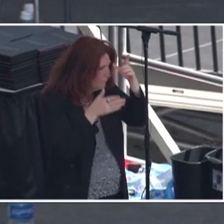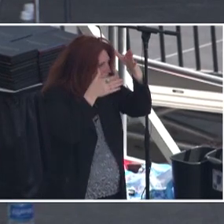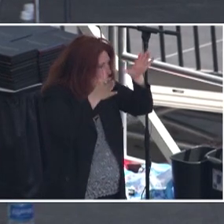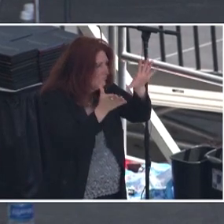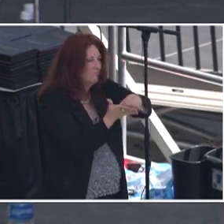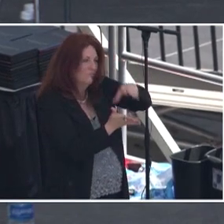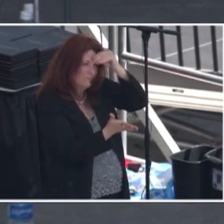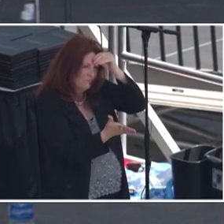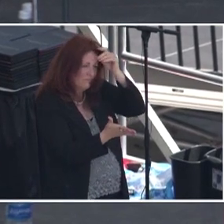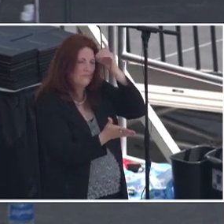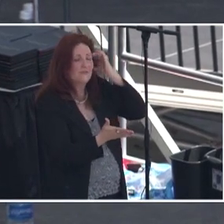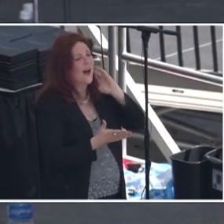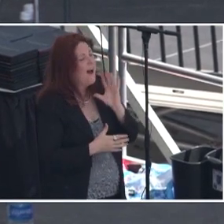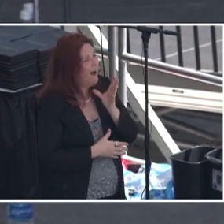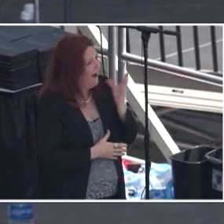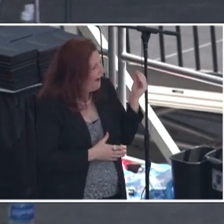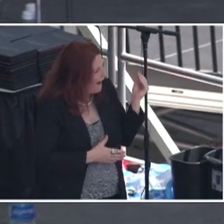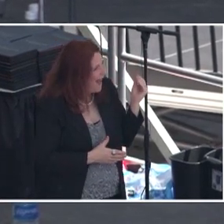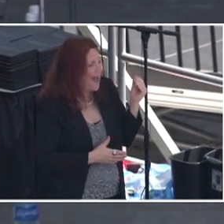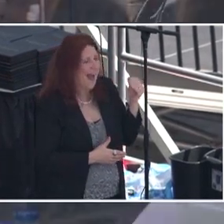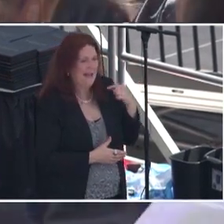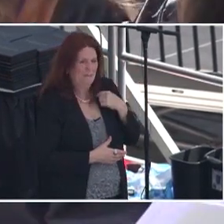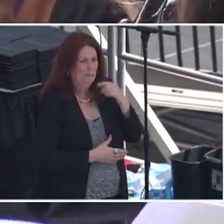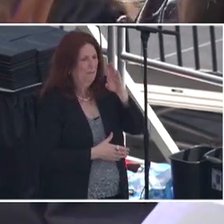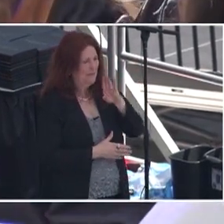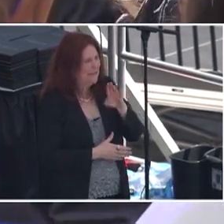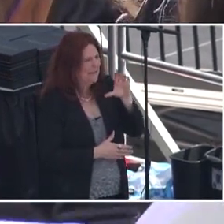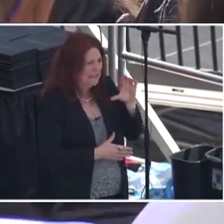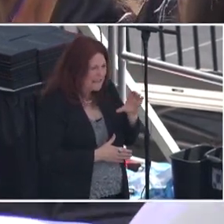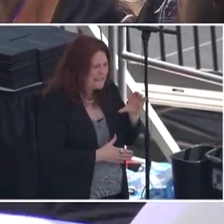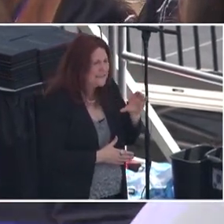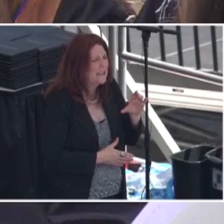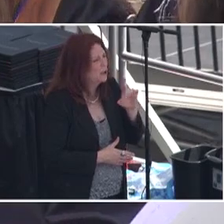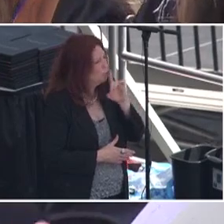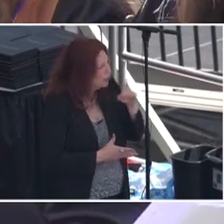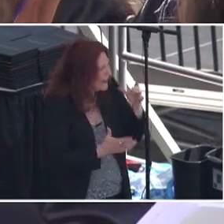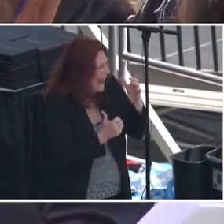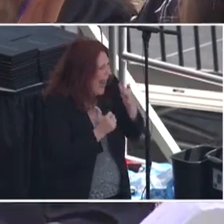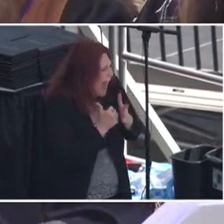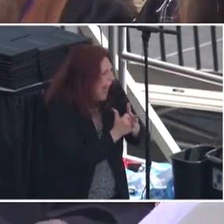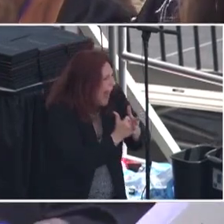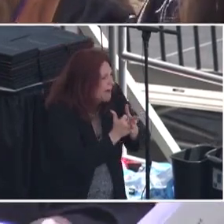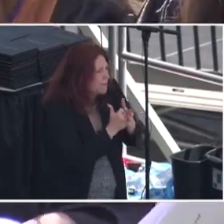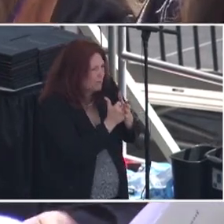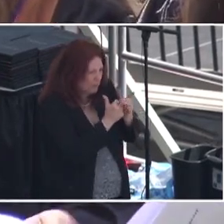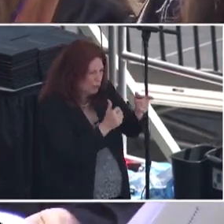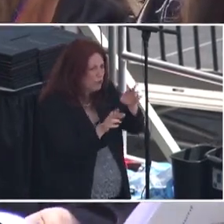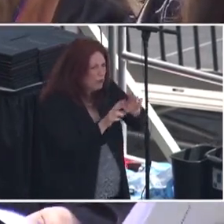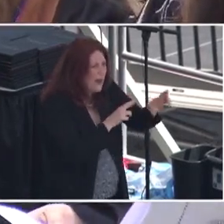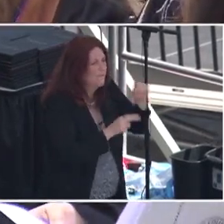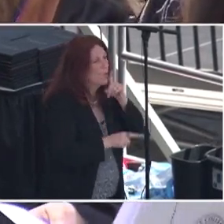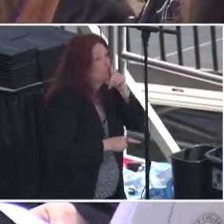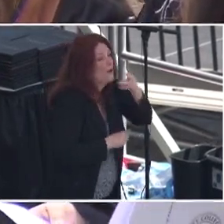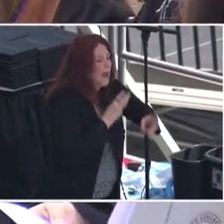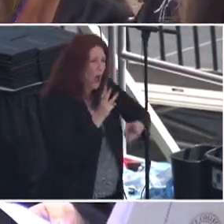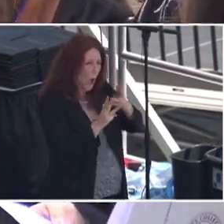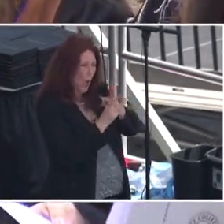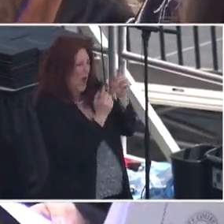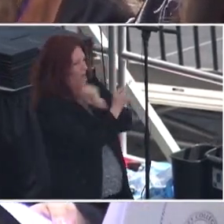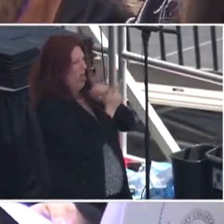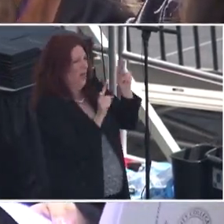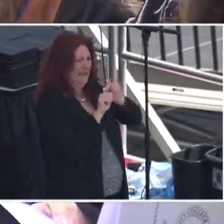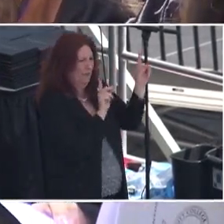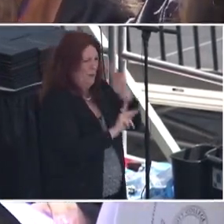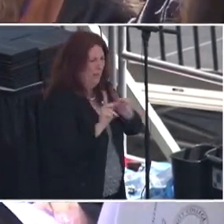many ways that BCC has helped prepare you for future success. Beyond